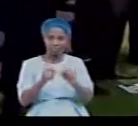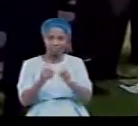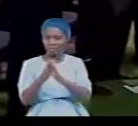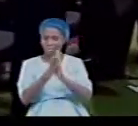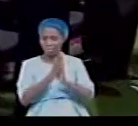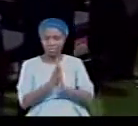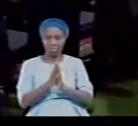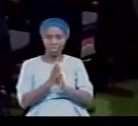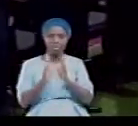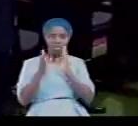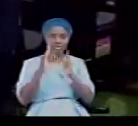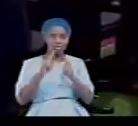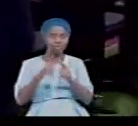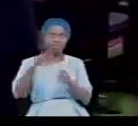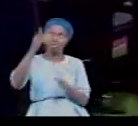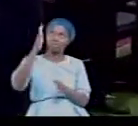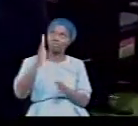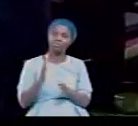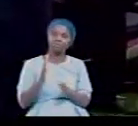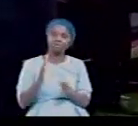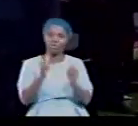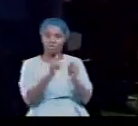Lord with